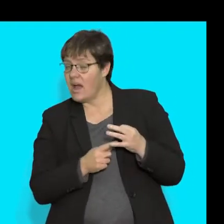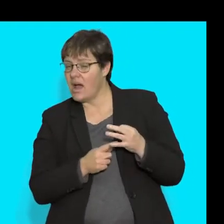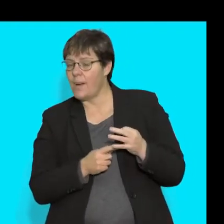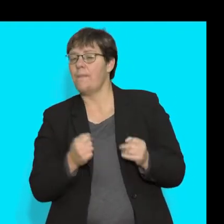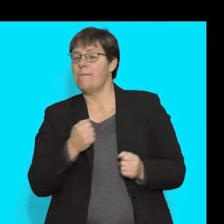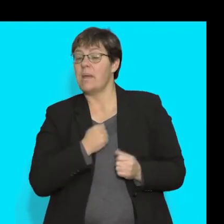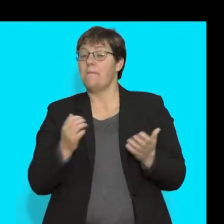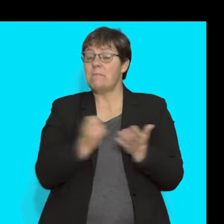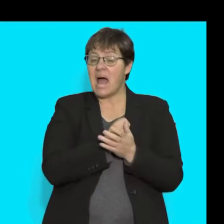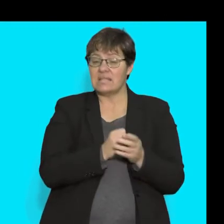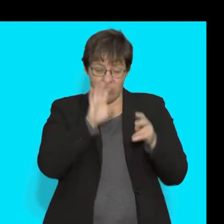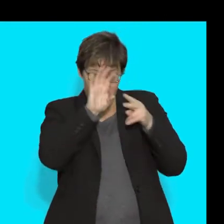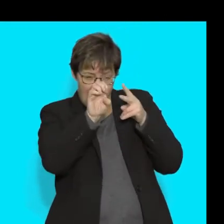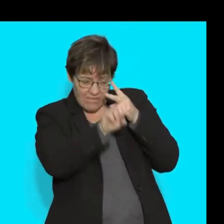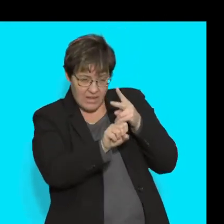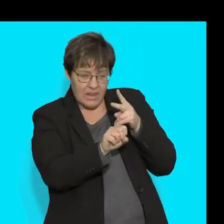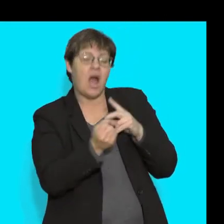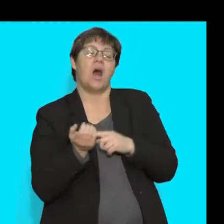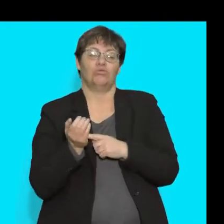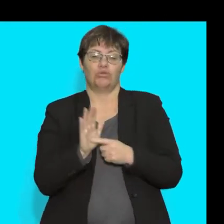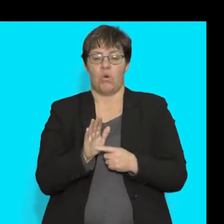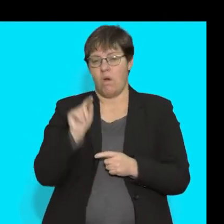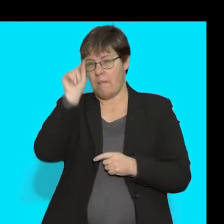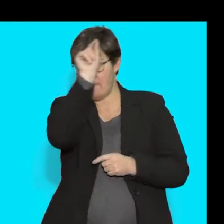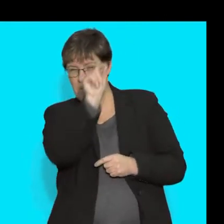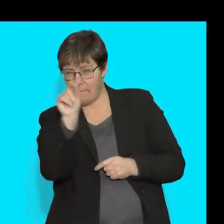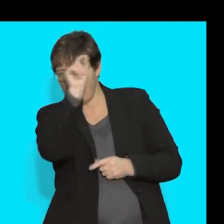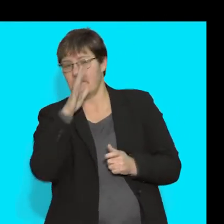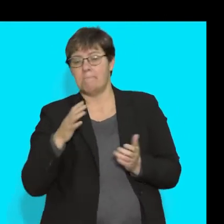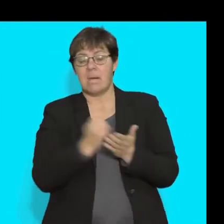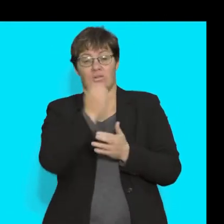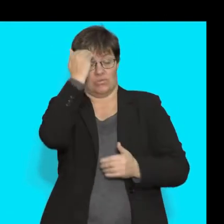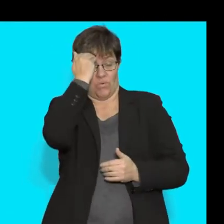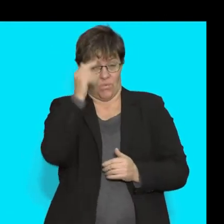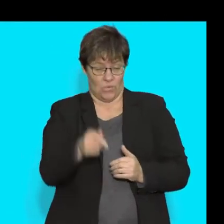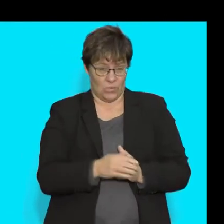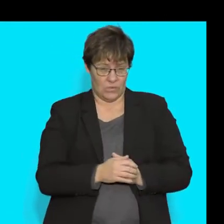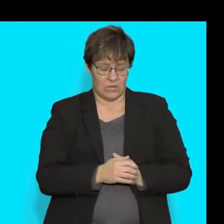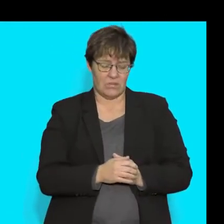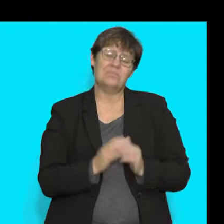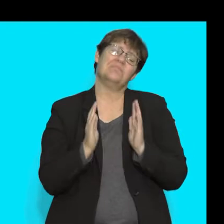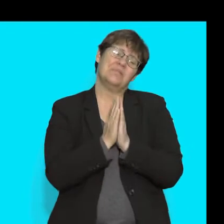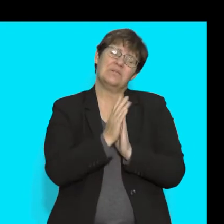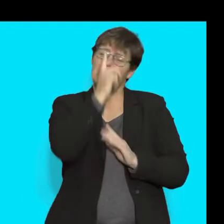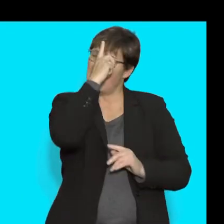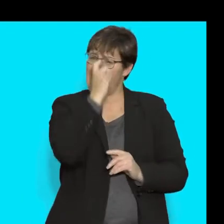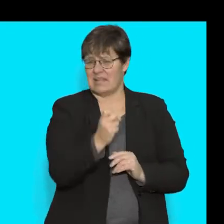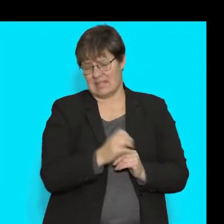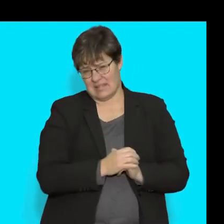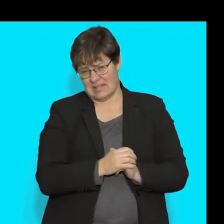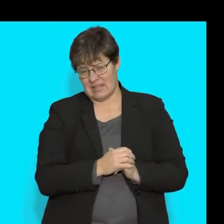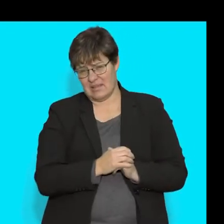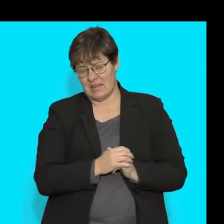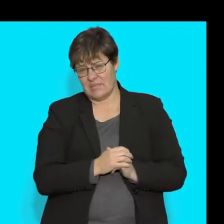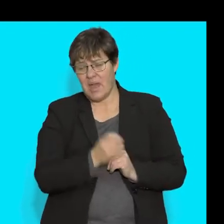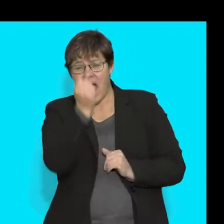down what you need to find or prove. Please understand this. Let me